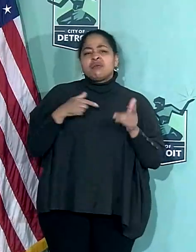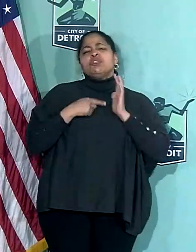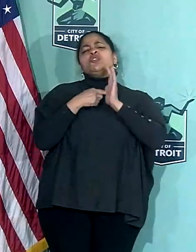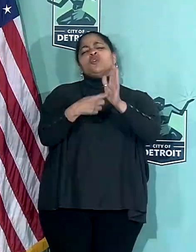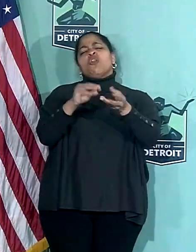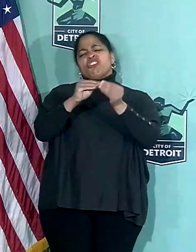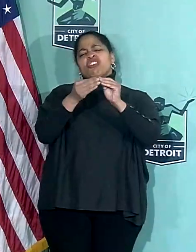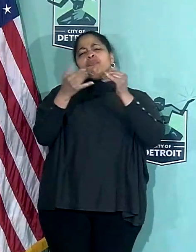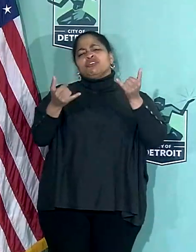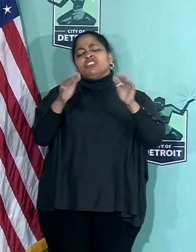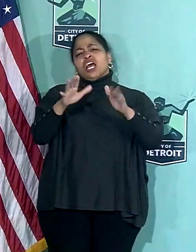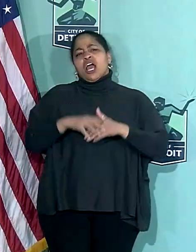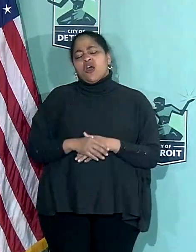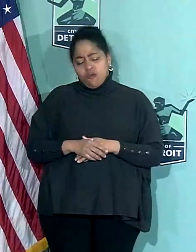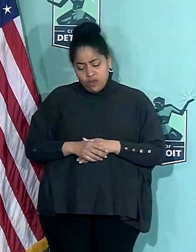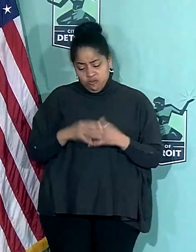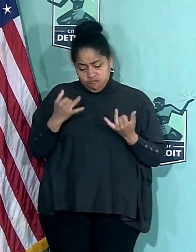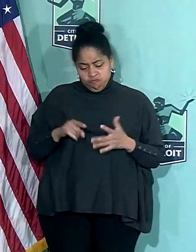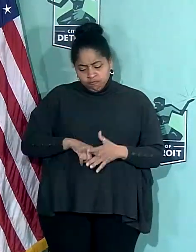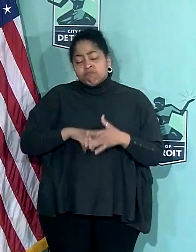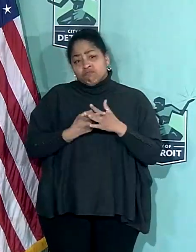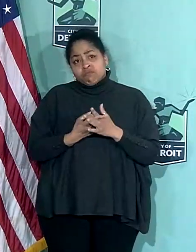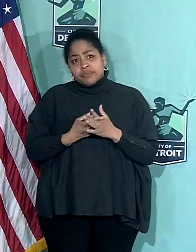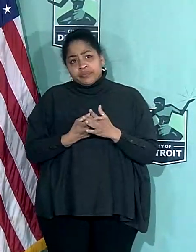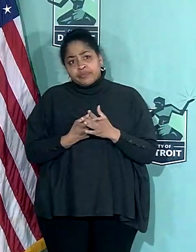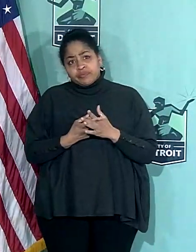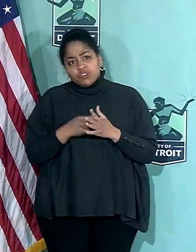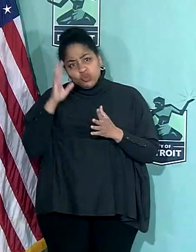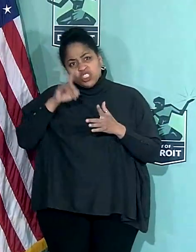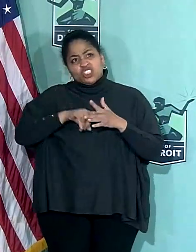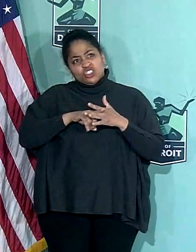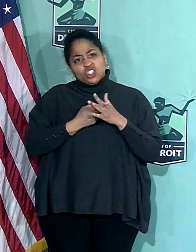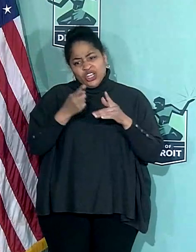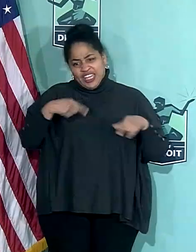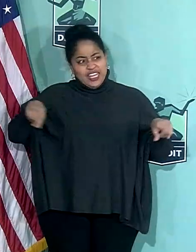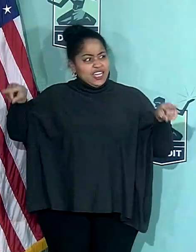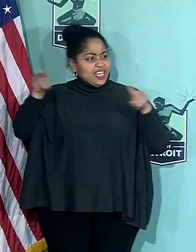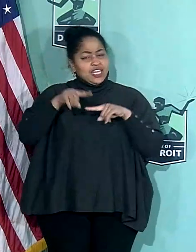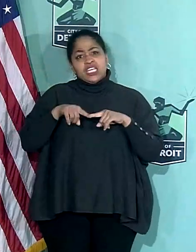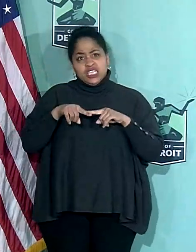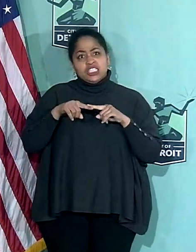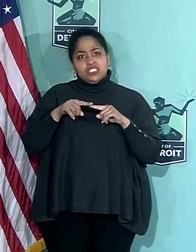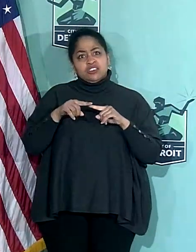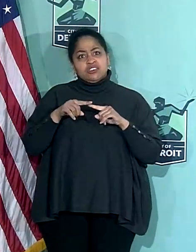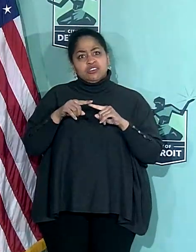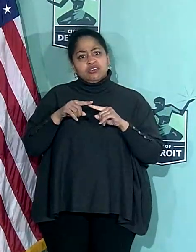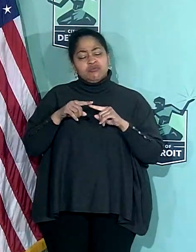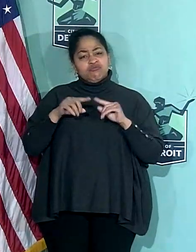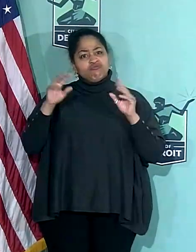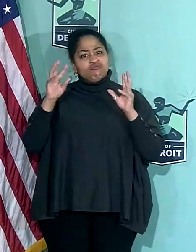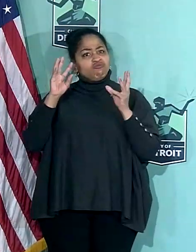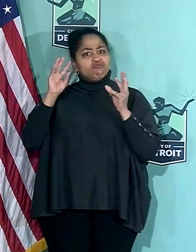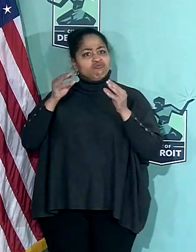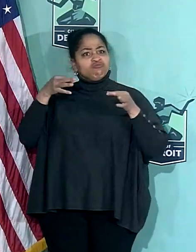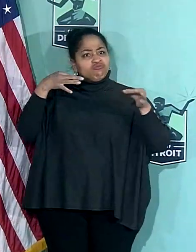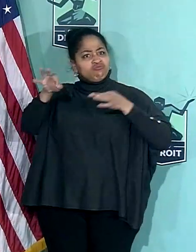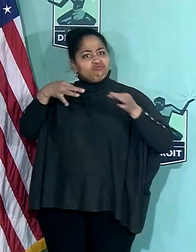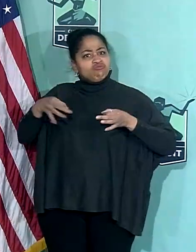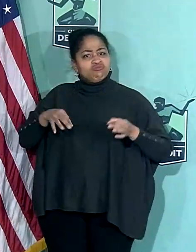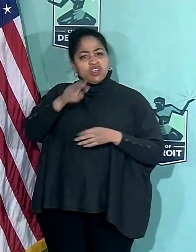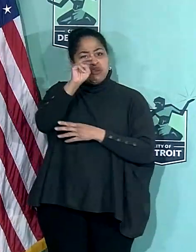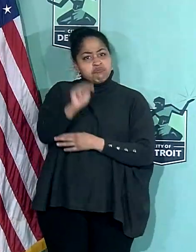and we're going to start to do these briefings Monday, Wednesday, and Friday. We're to the point now